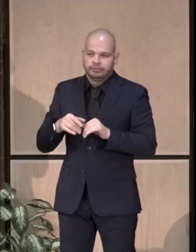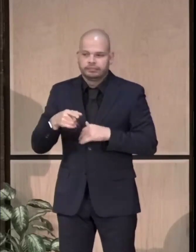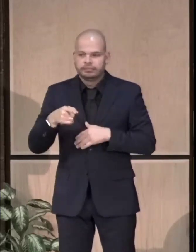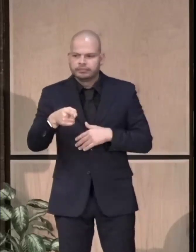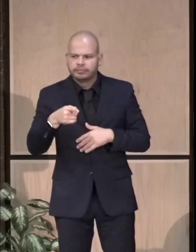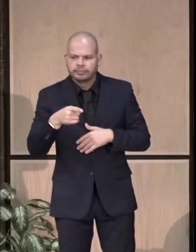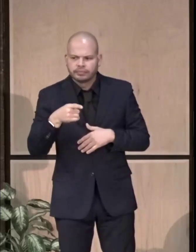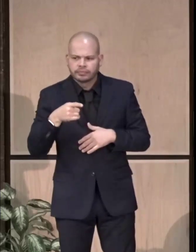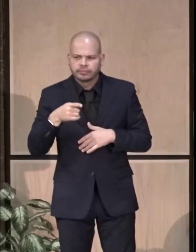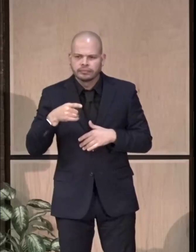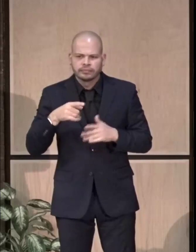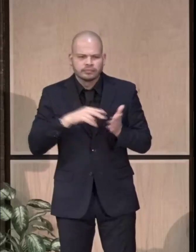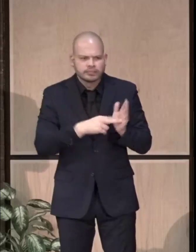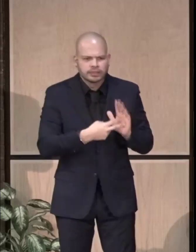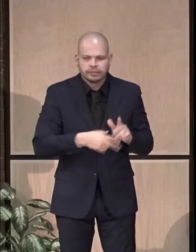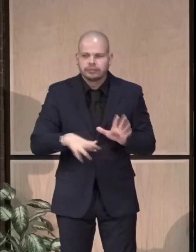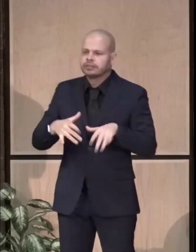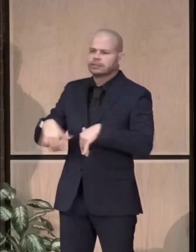just boilerplate.